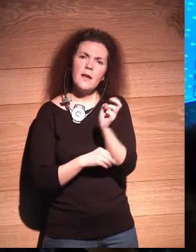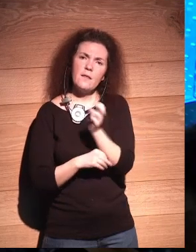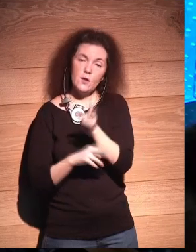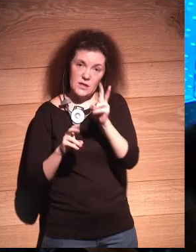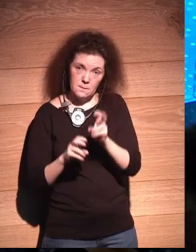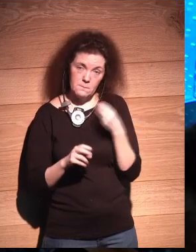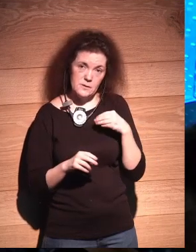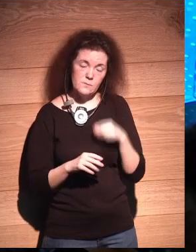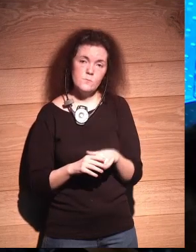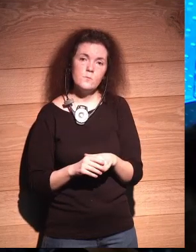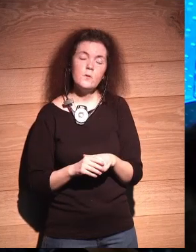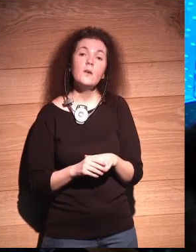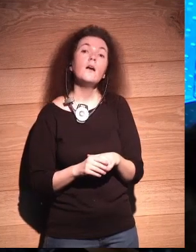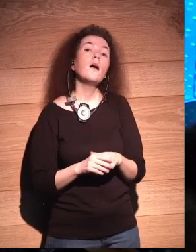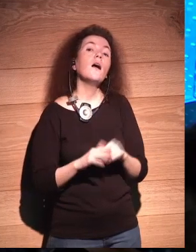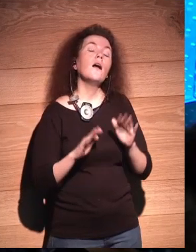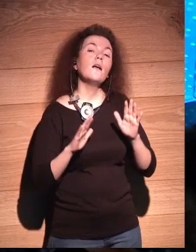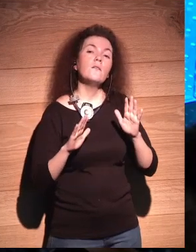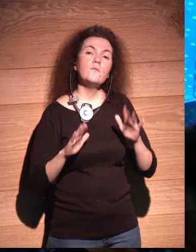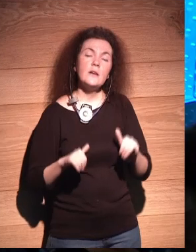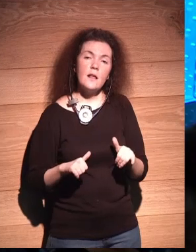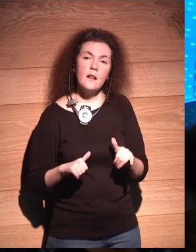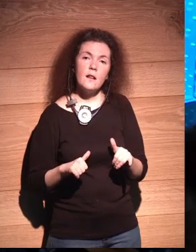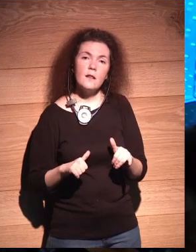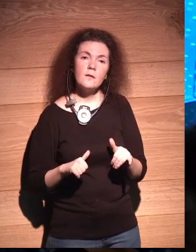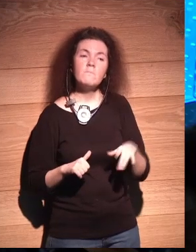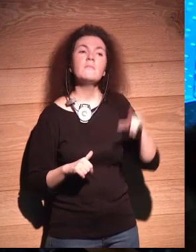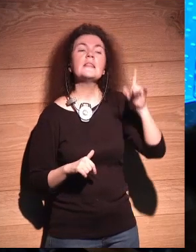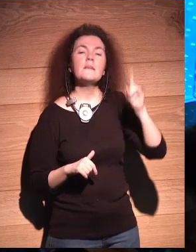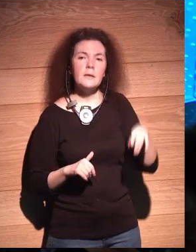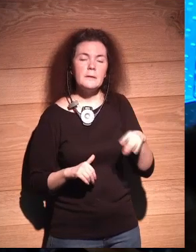They eventually also decided that,